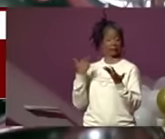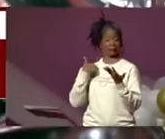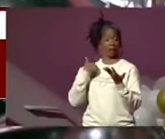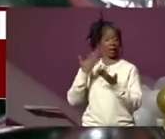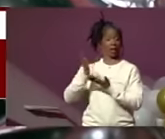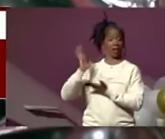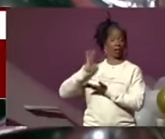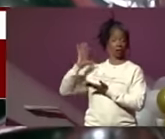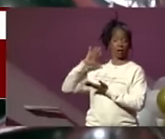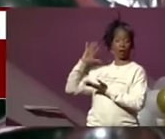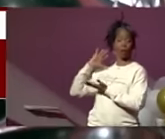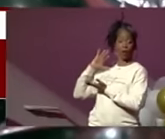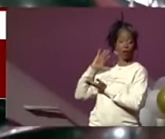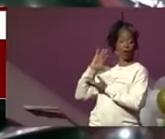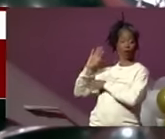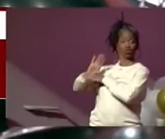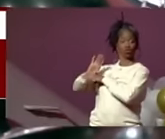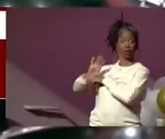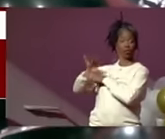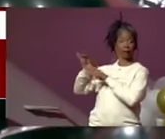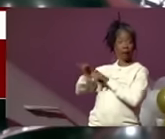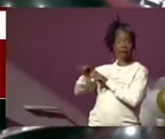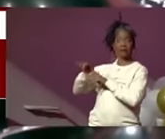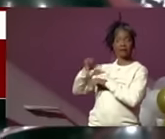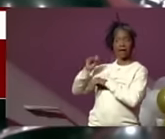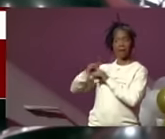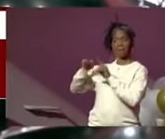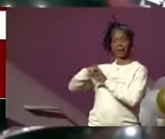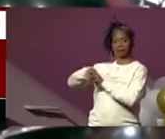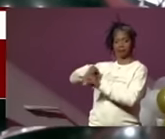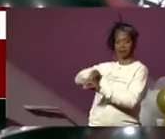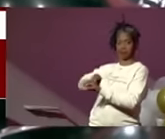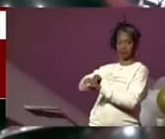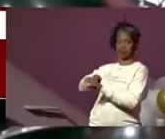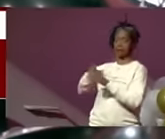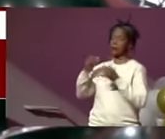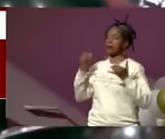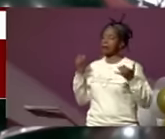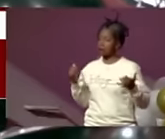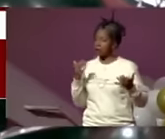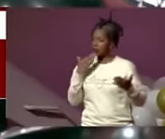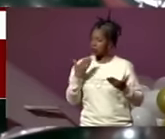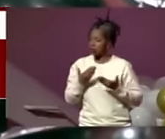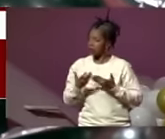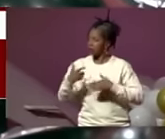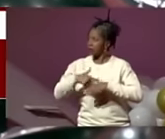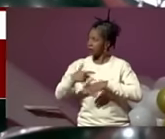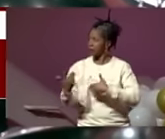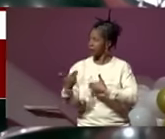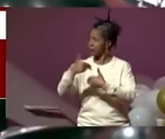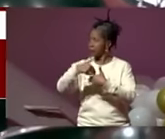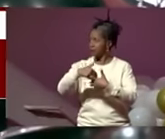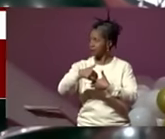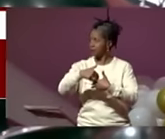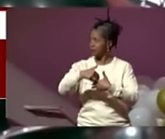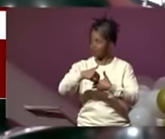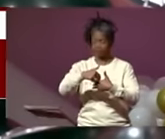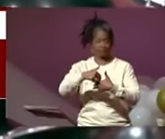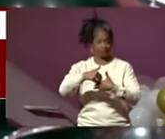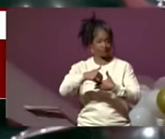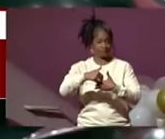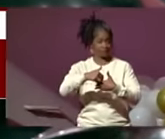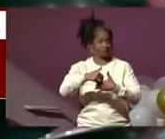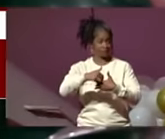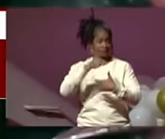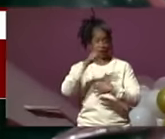I stopped going. I want to get back in church. Today's your day. Stand up, step out, come on down. Let's get back in church. Today's your day.